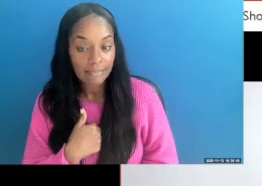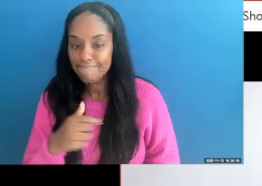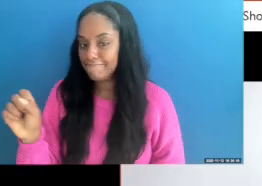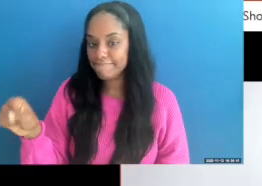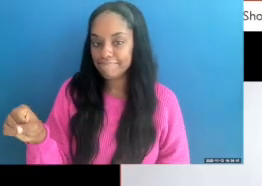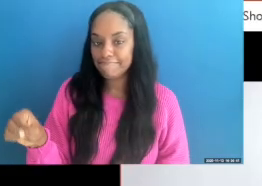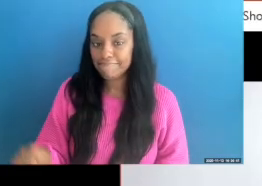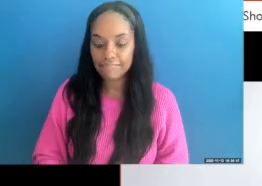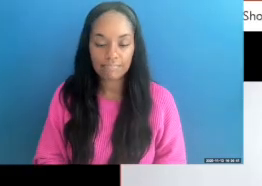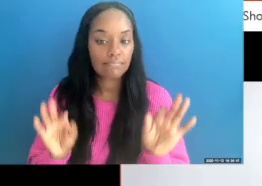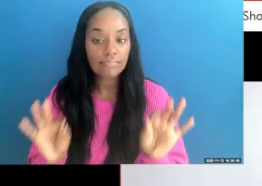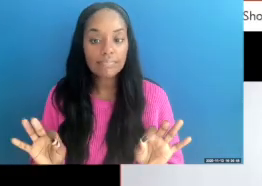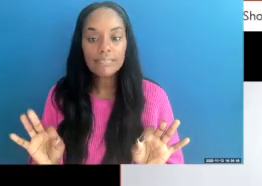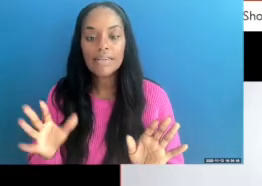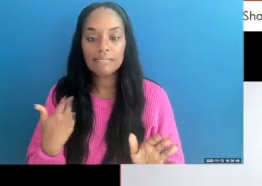Hi, can you hear me?